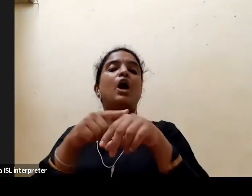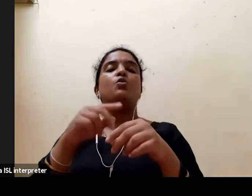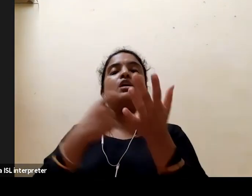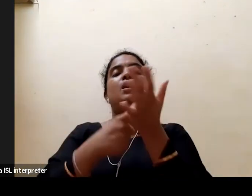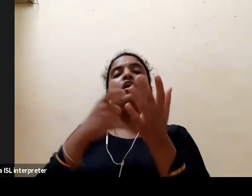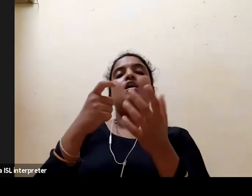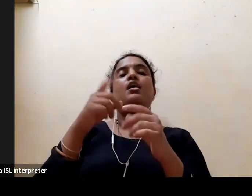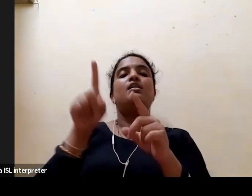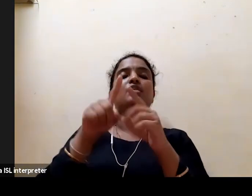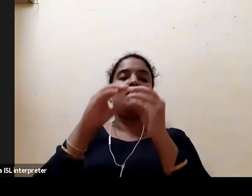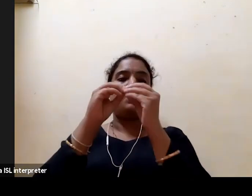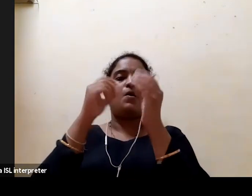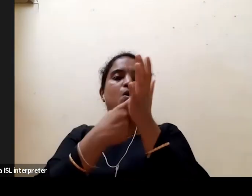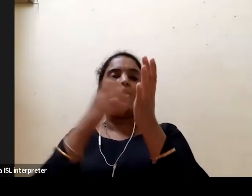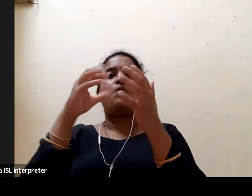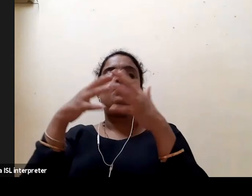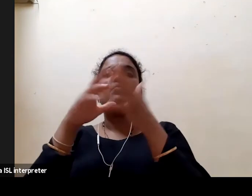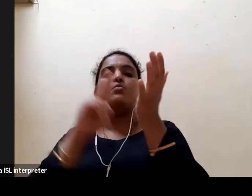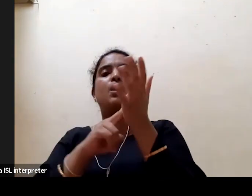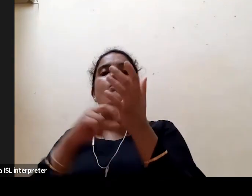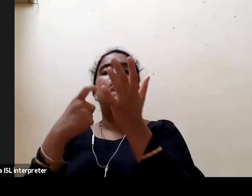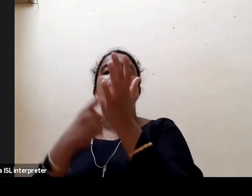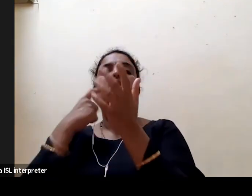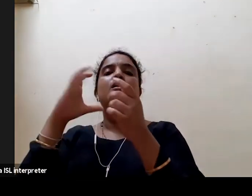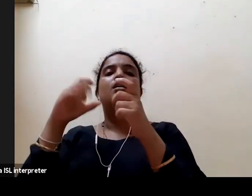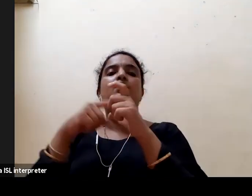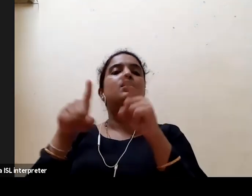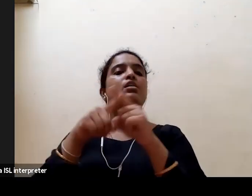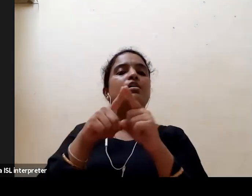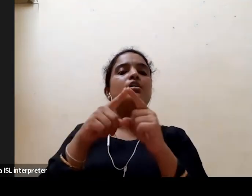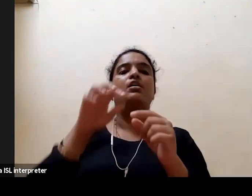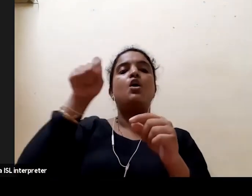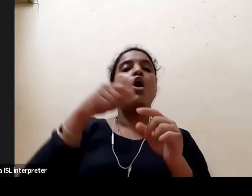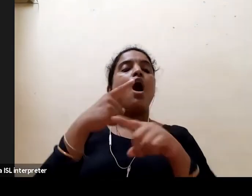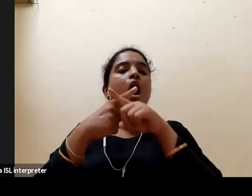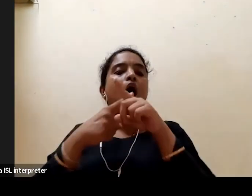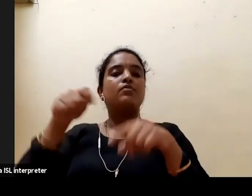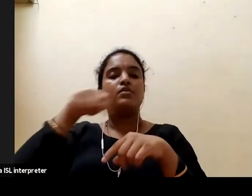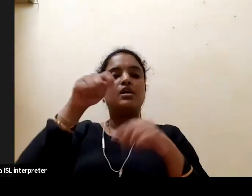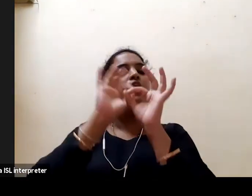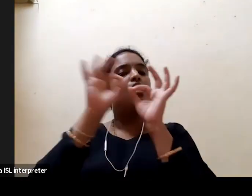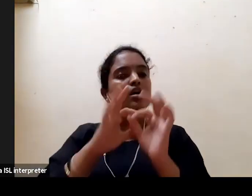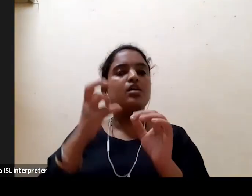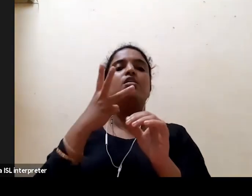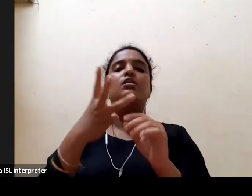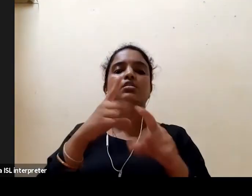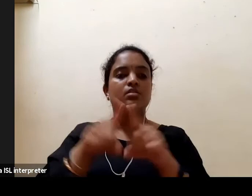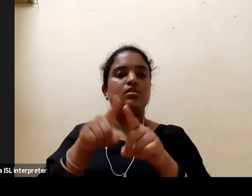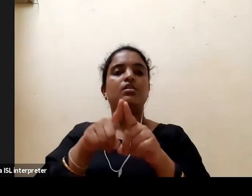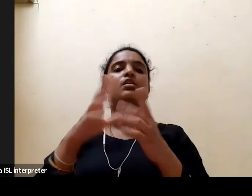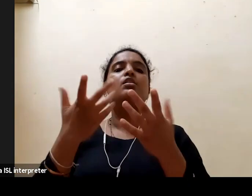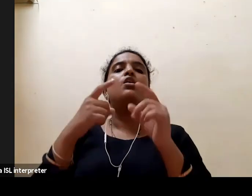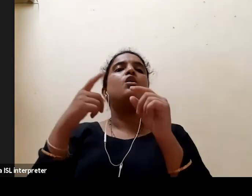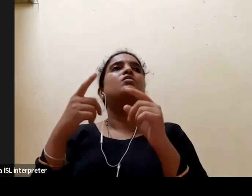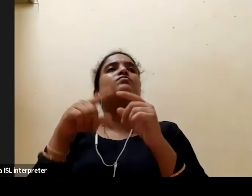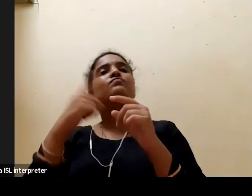hour in the pressure cooker. So why not do it for 3, 4 meals and keep it there? If you're cooking like chole or rajma,